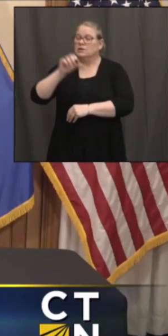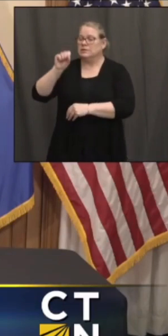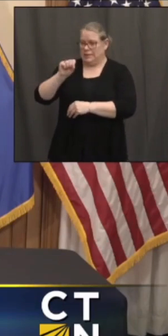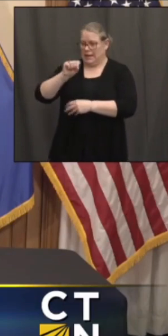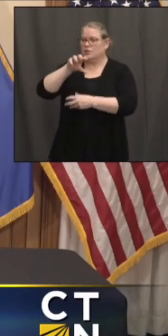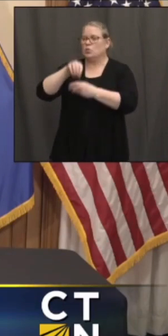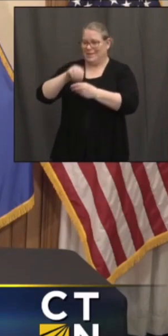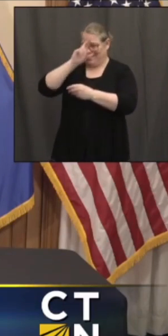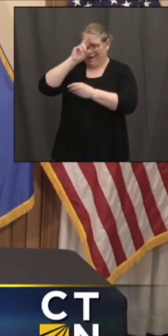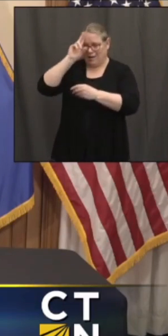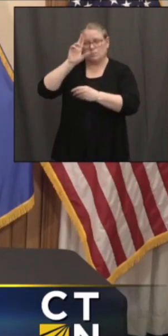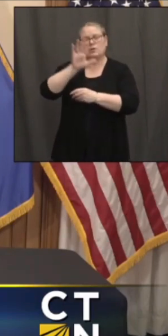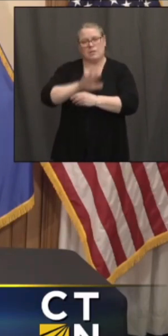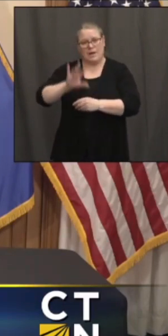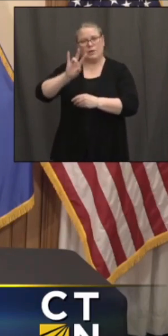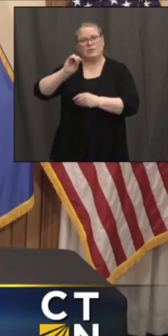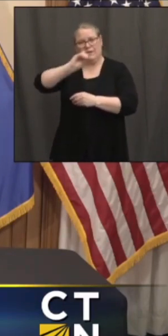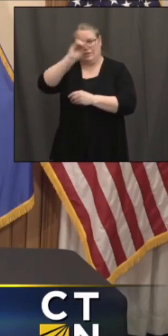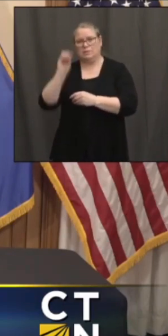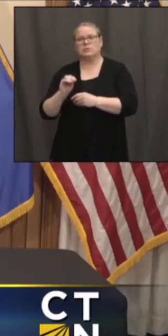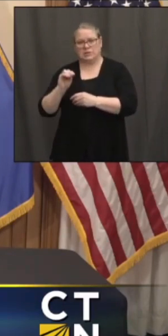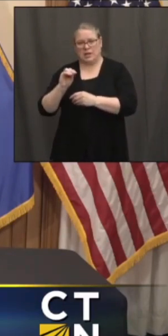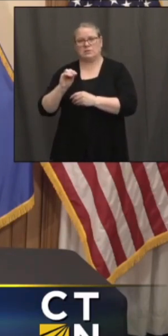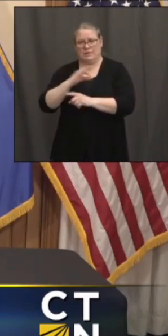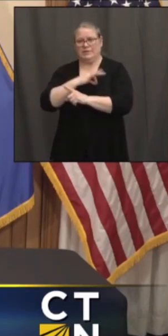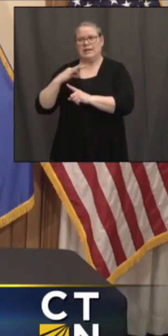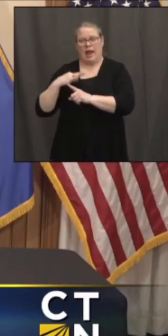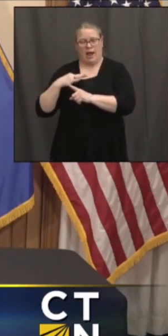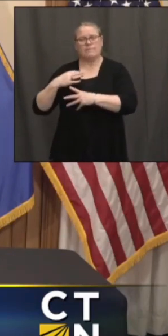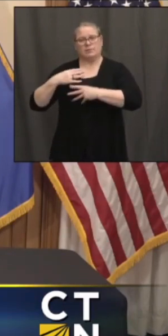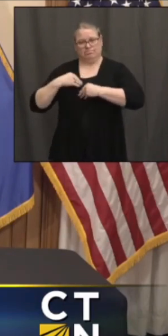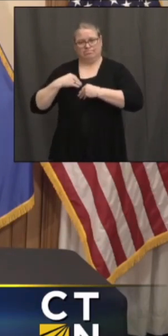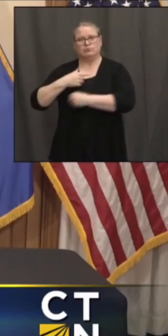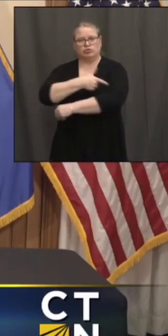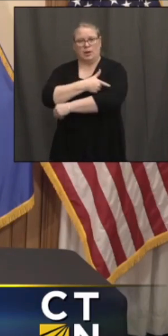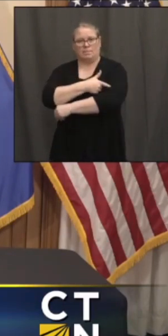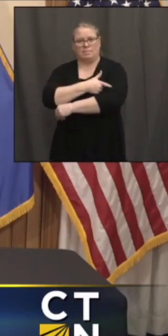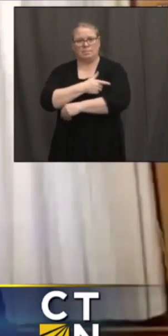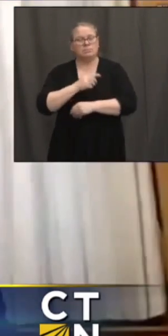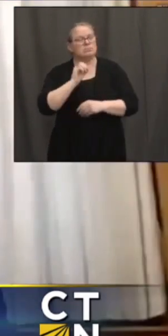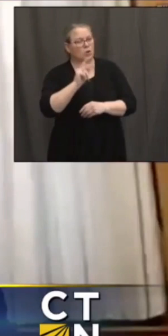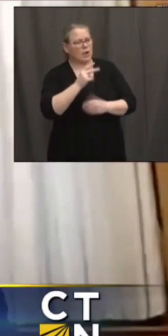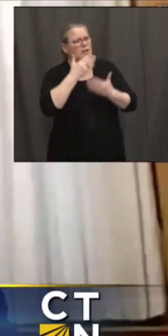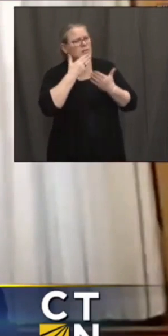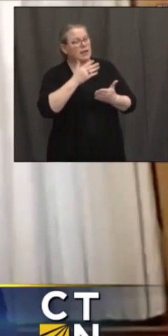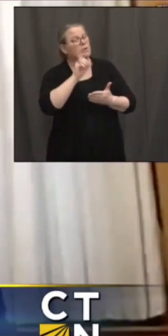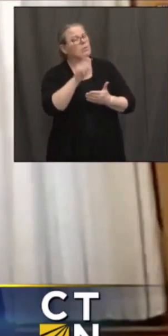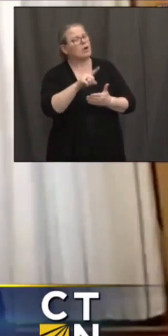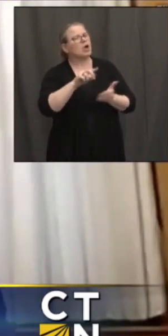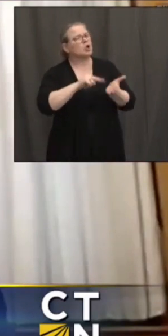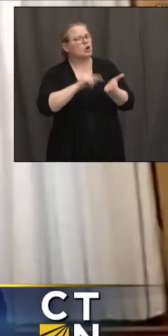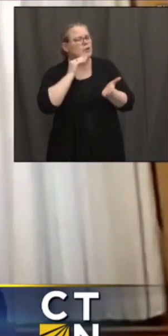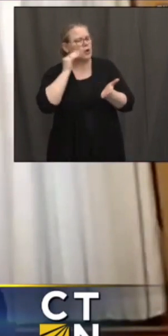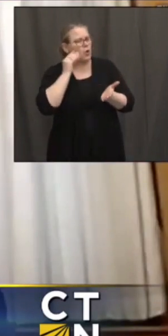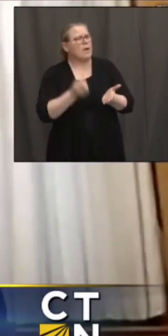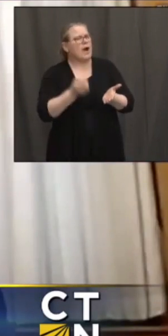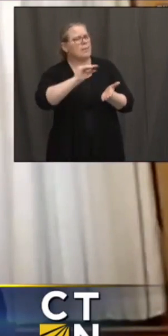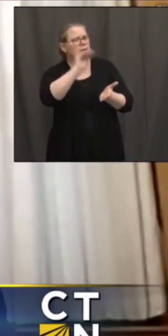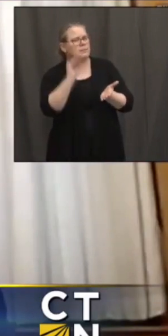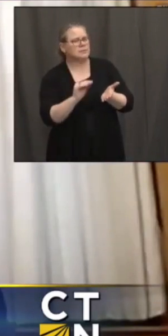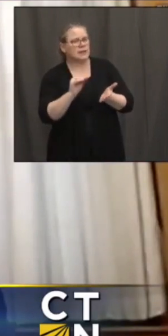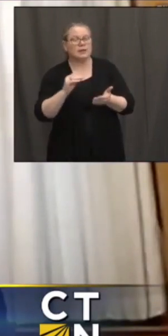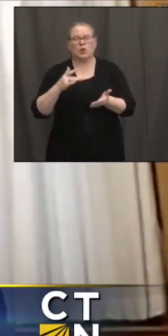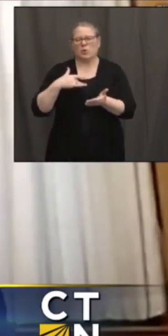correct. Okay. And how about in the nursing homes? We think it's lower there, but as mentioned before, it's continuing to creep